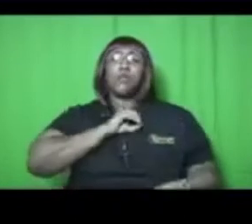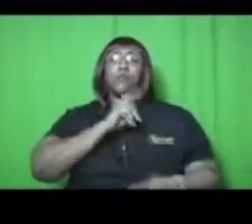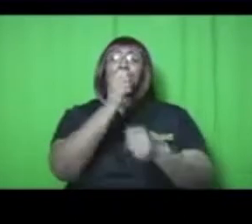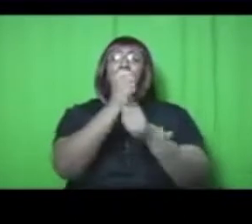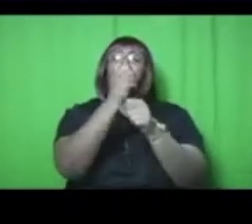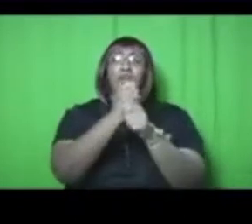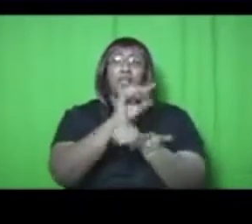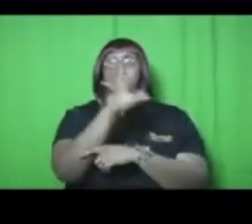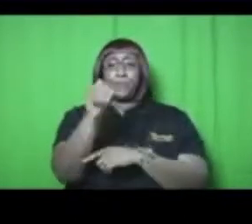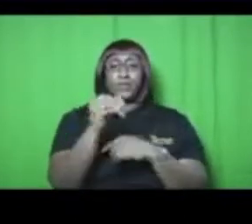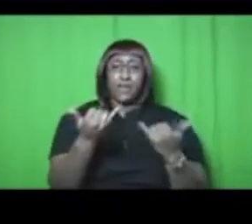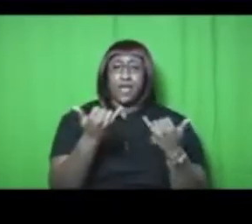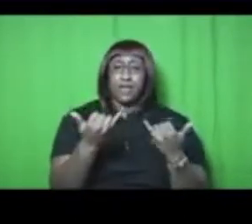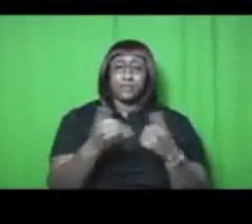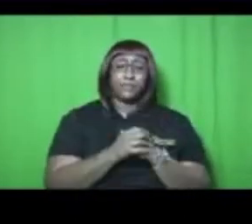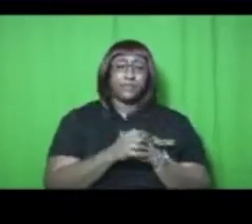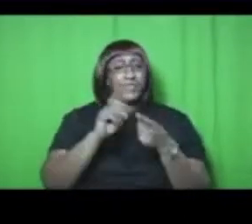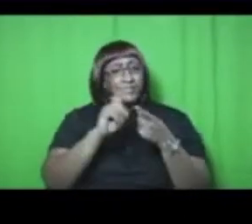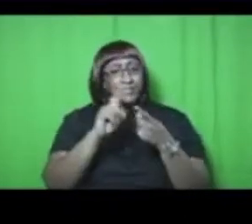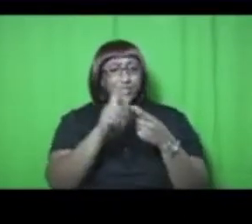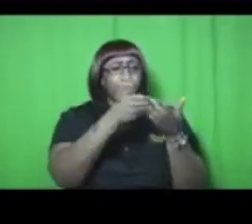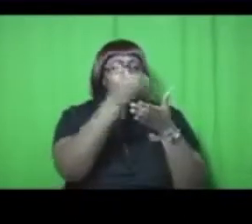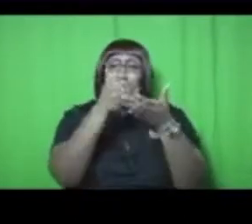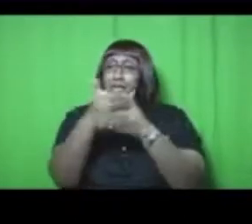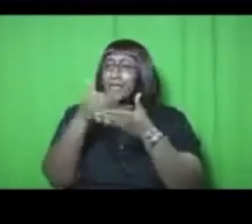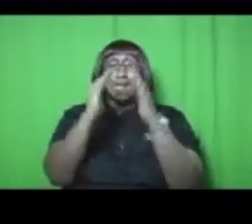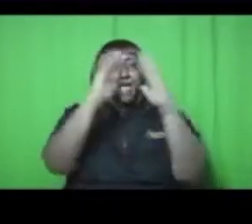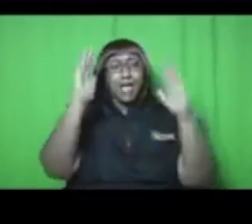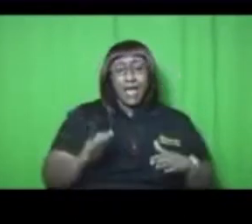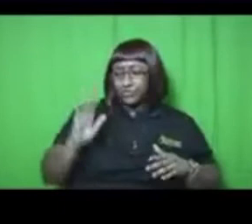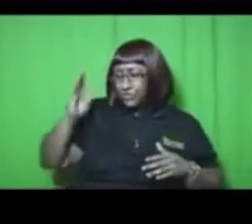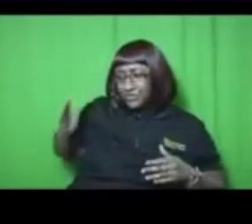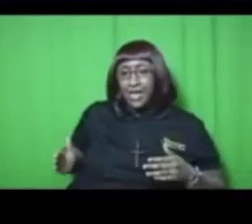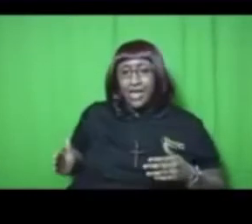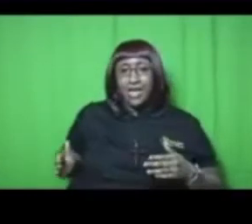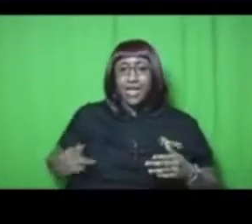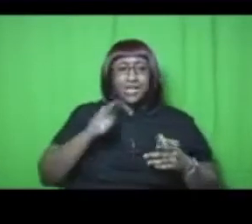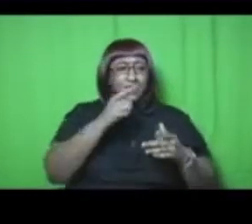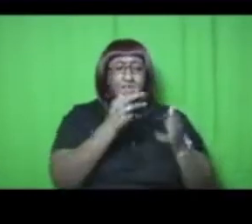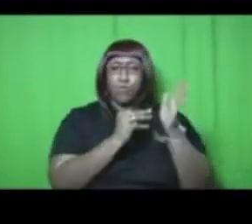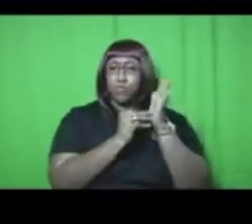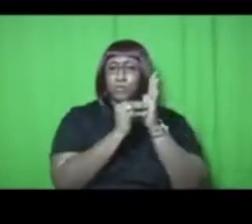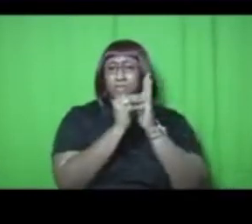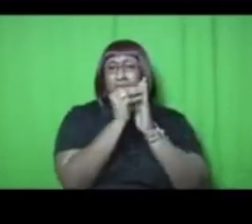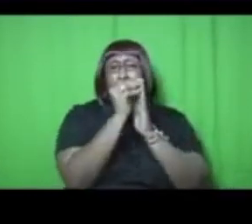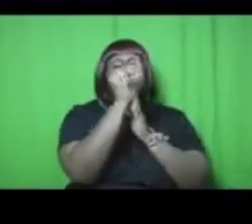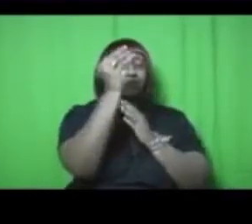company. Then he started buying houses on the side. He's a multimillionaire right